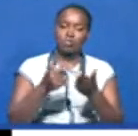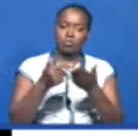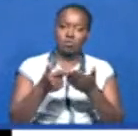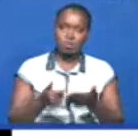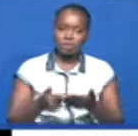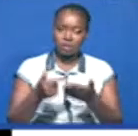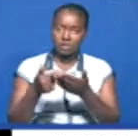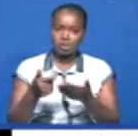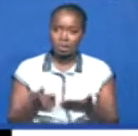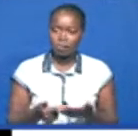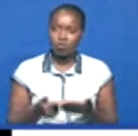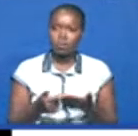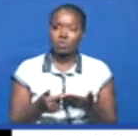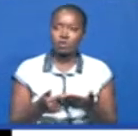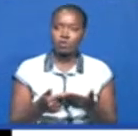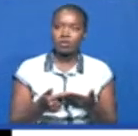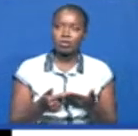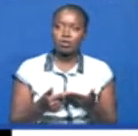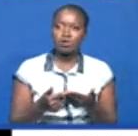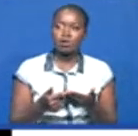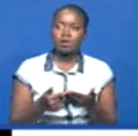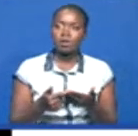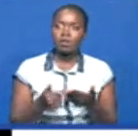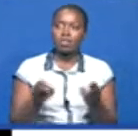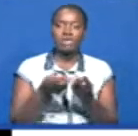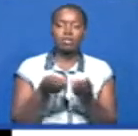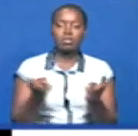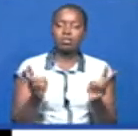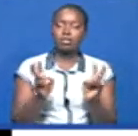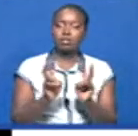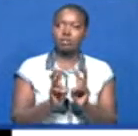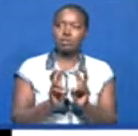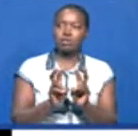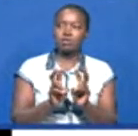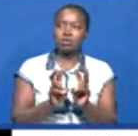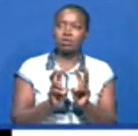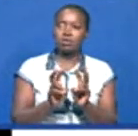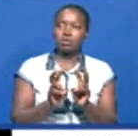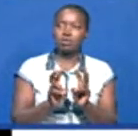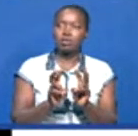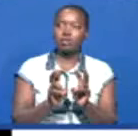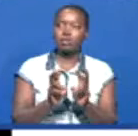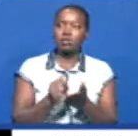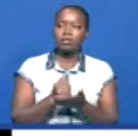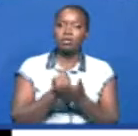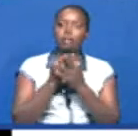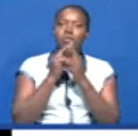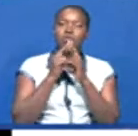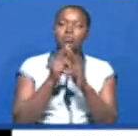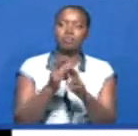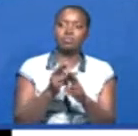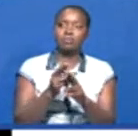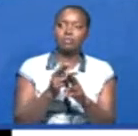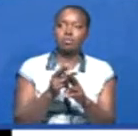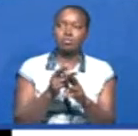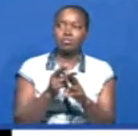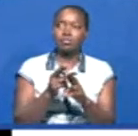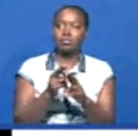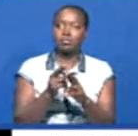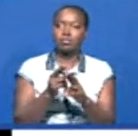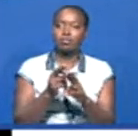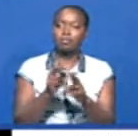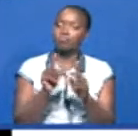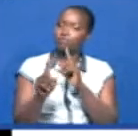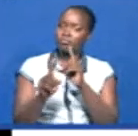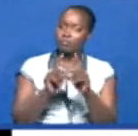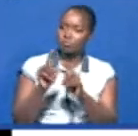whereby we're going to have a team on stage to help respond to some of the questions that you have posted so far and some of the